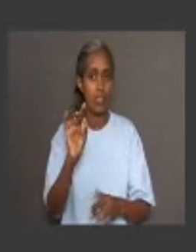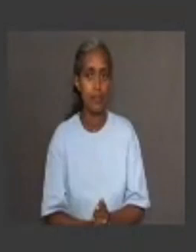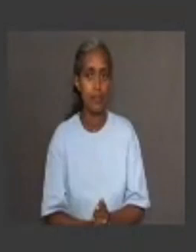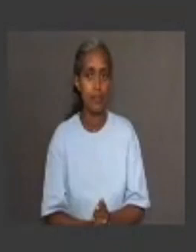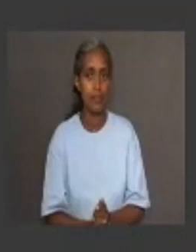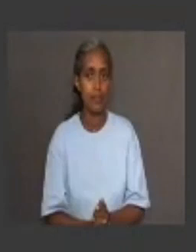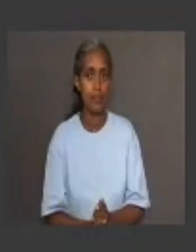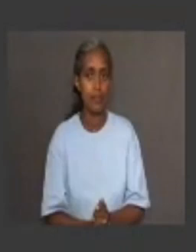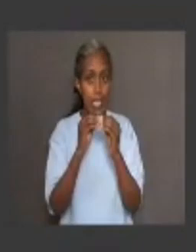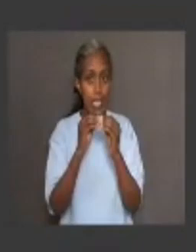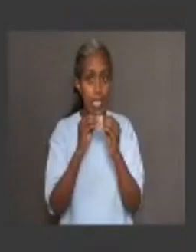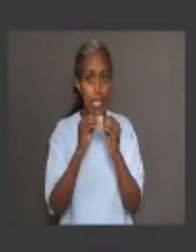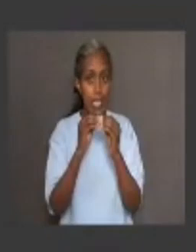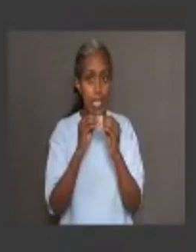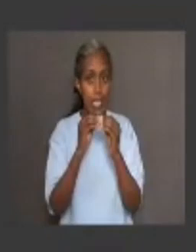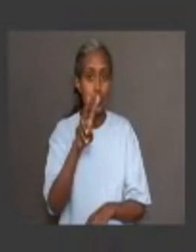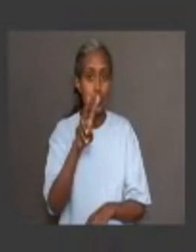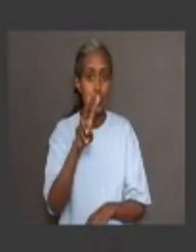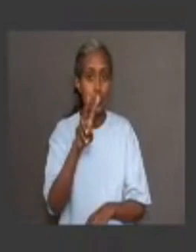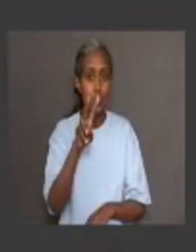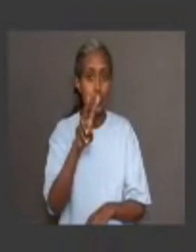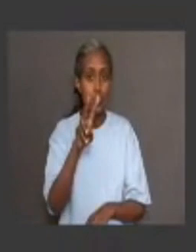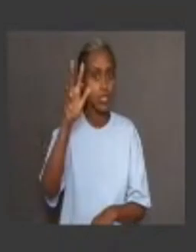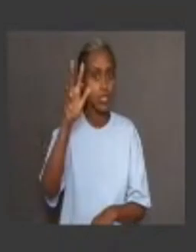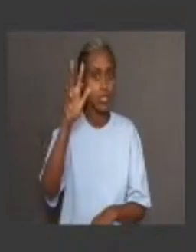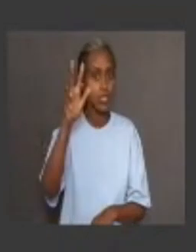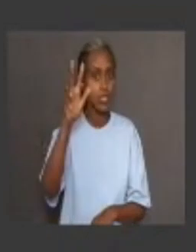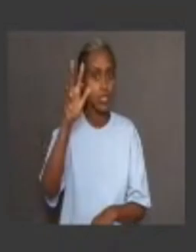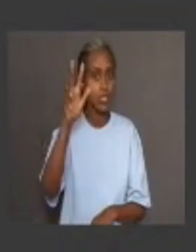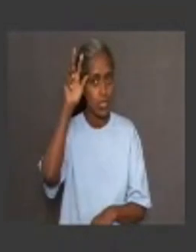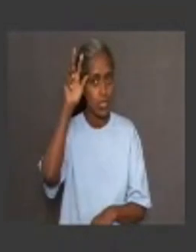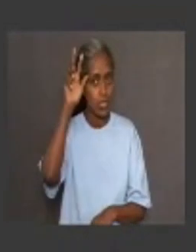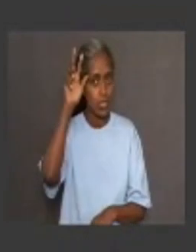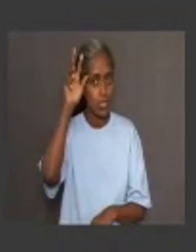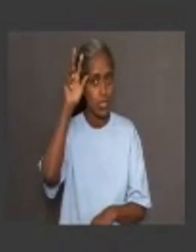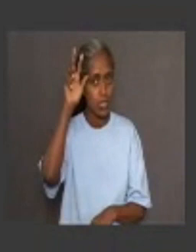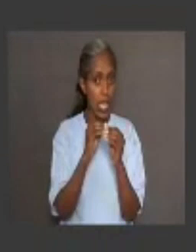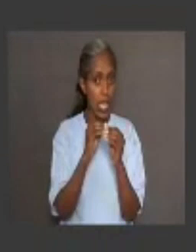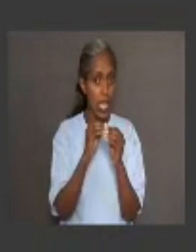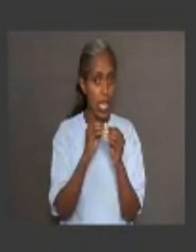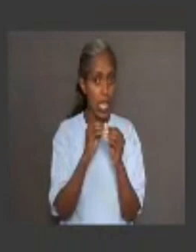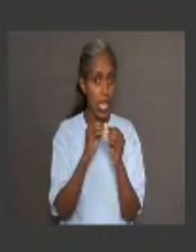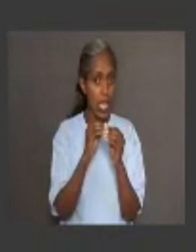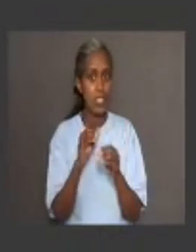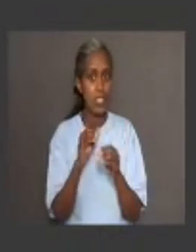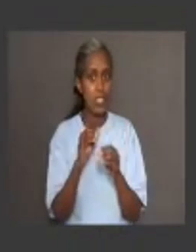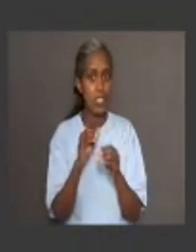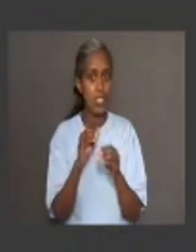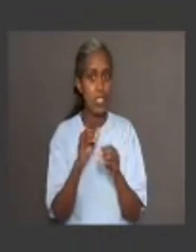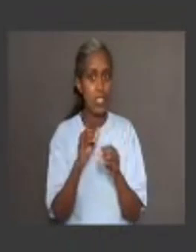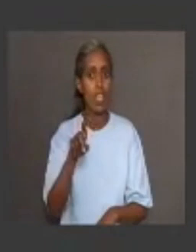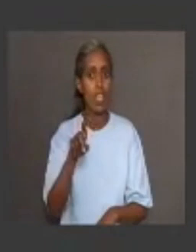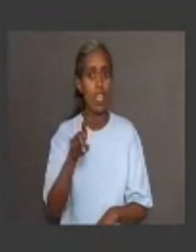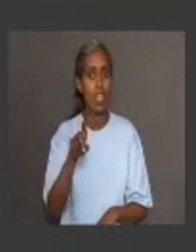plus 2x cubed plus 3x